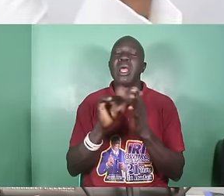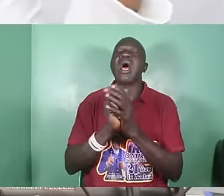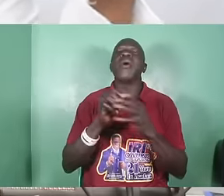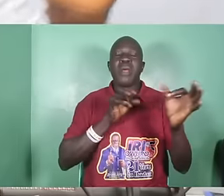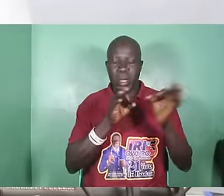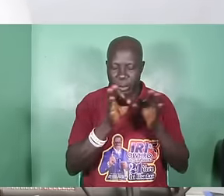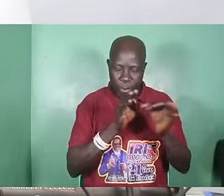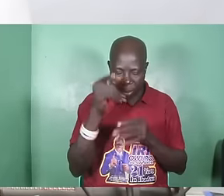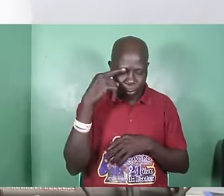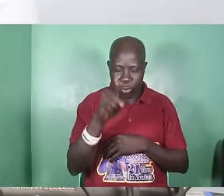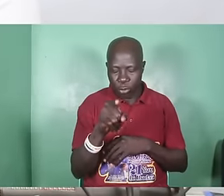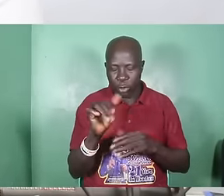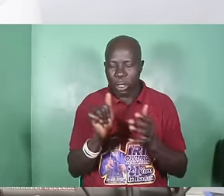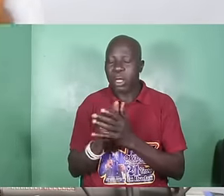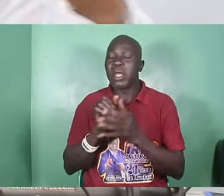just